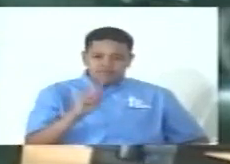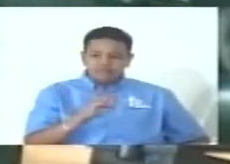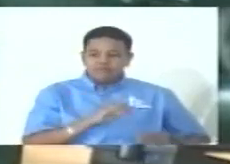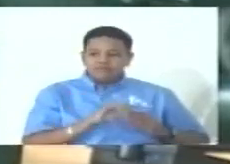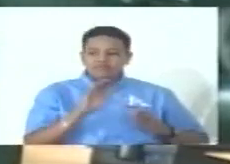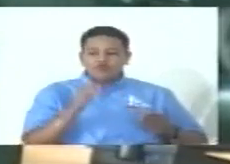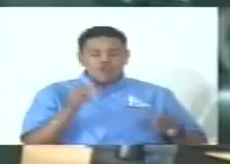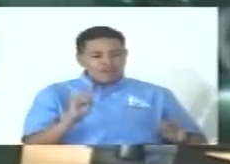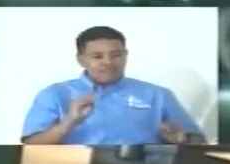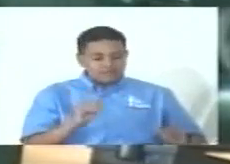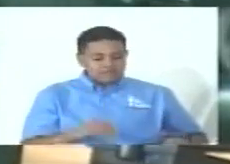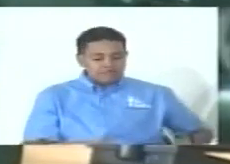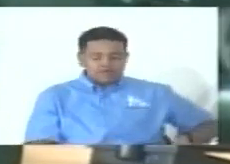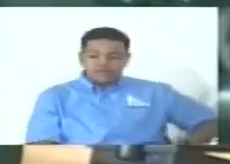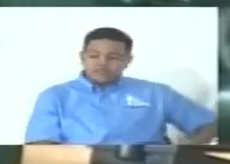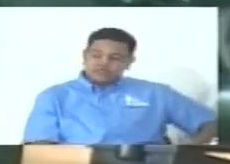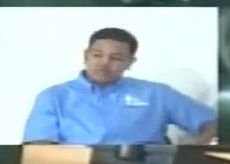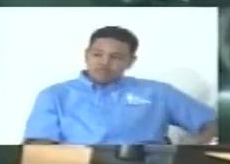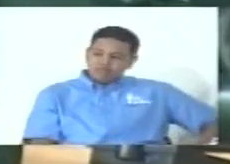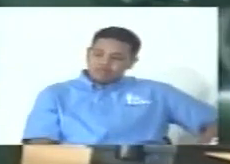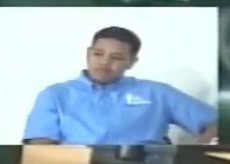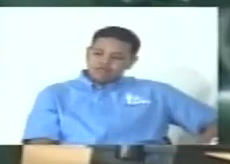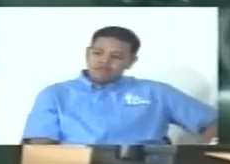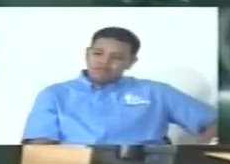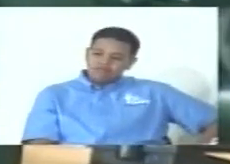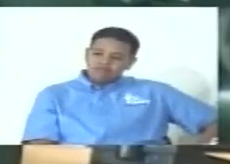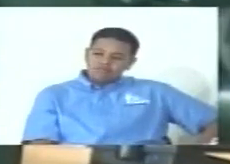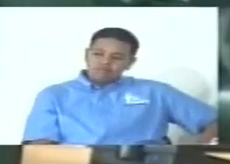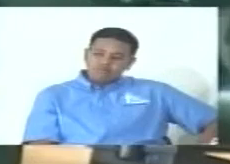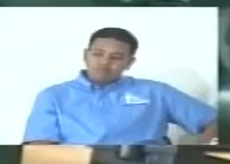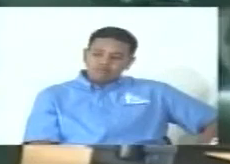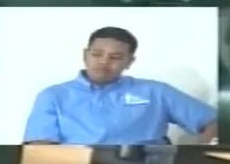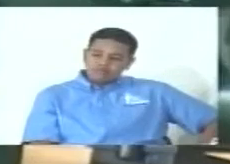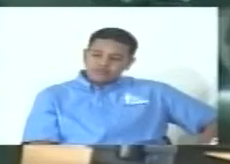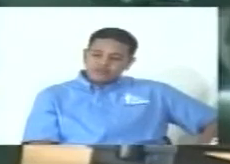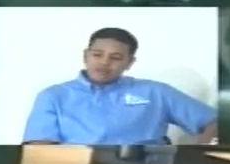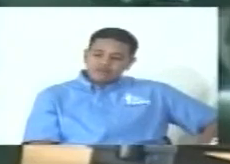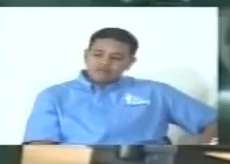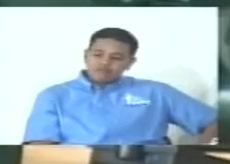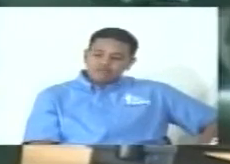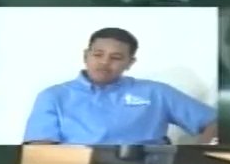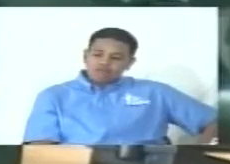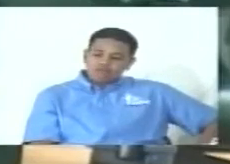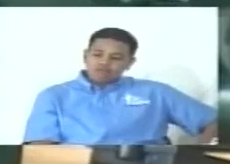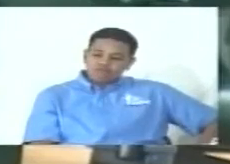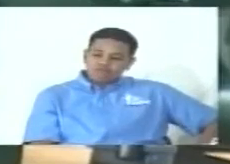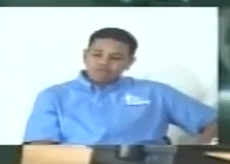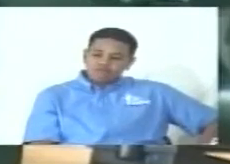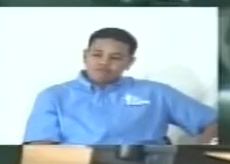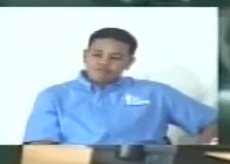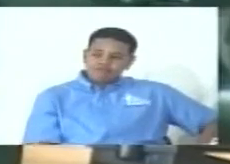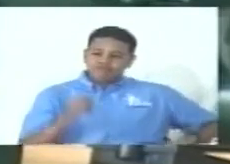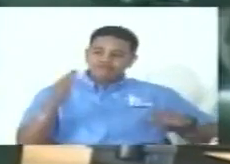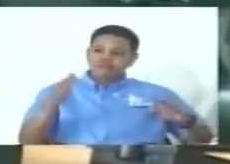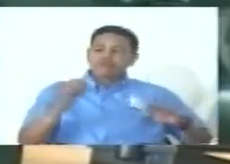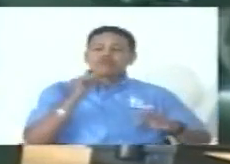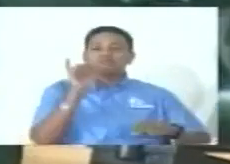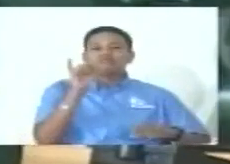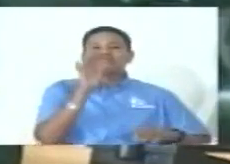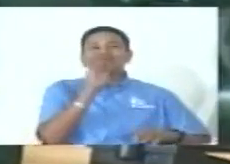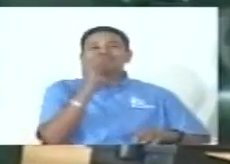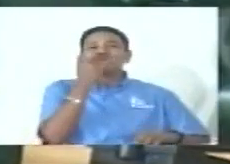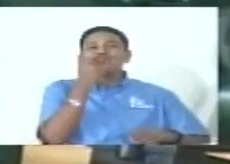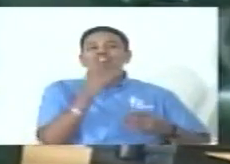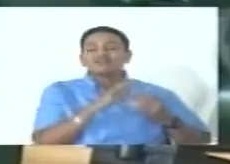office, and she had a way, Mr. President, of not pronouncing my name correctly, like some